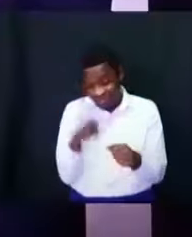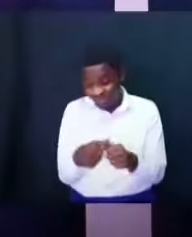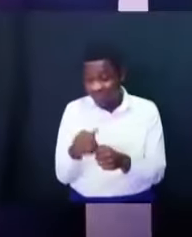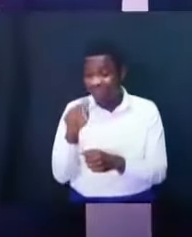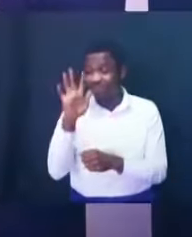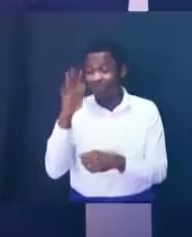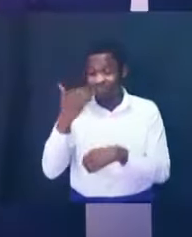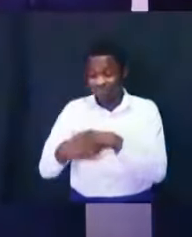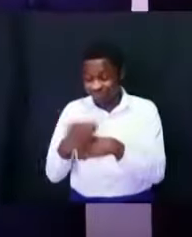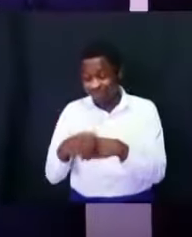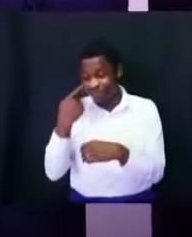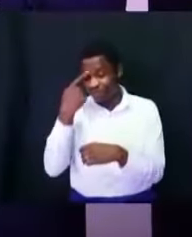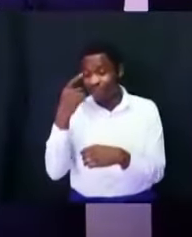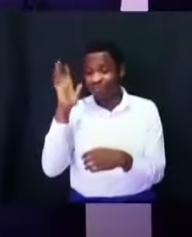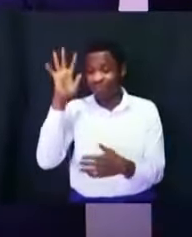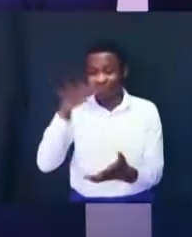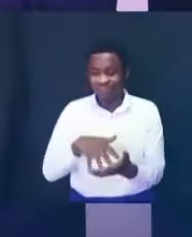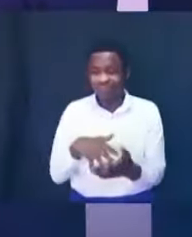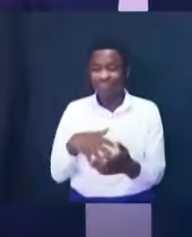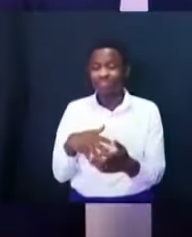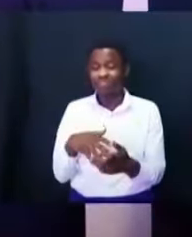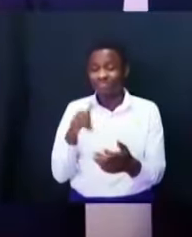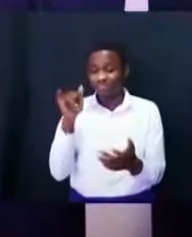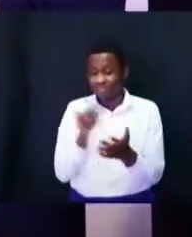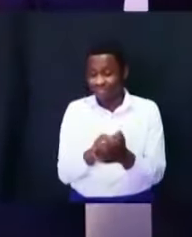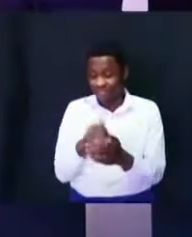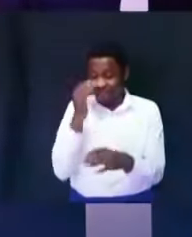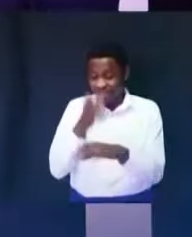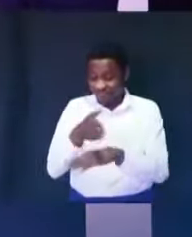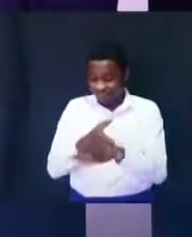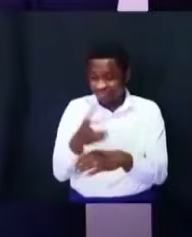5,000 and how many baskets full you you